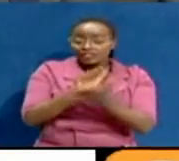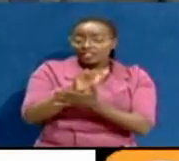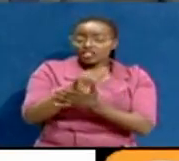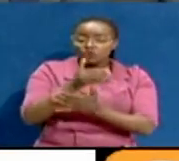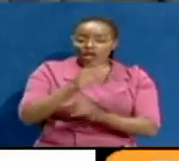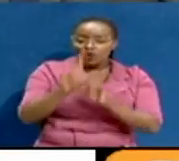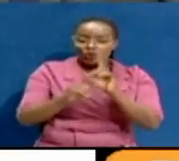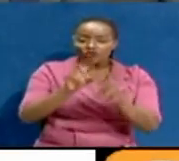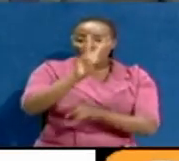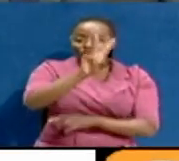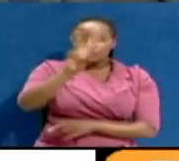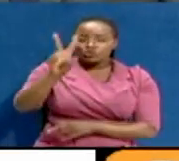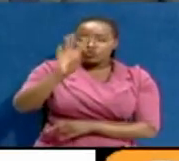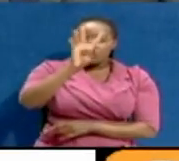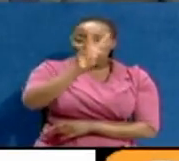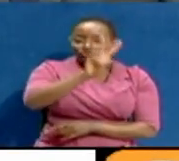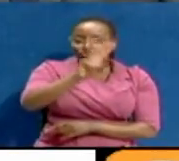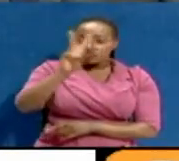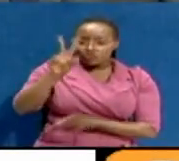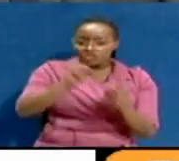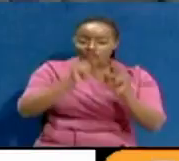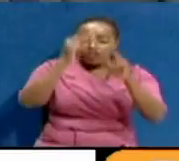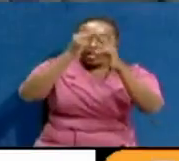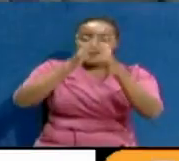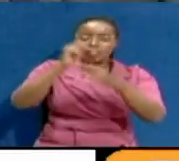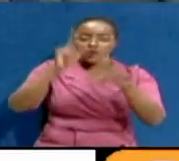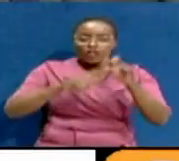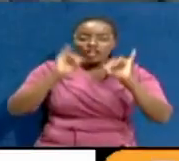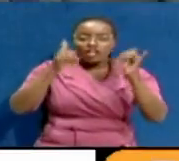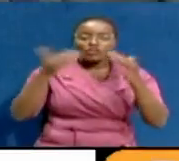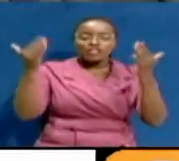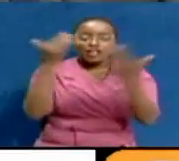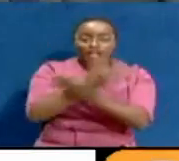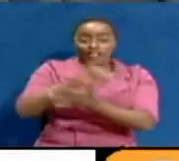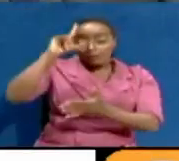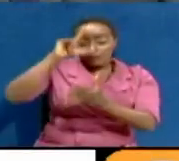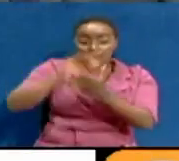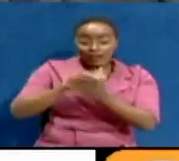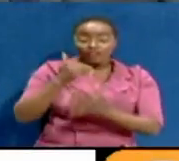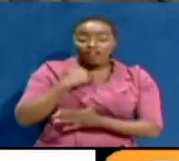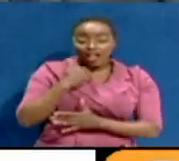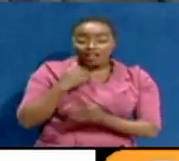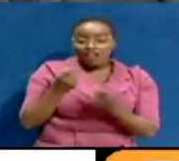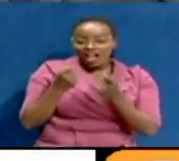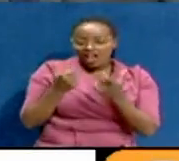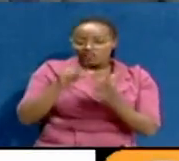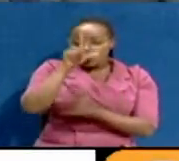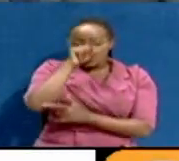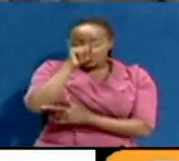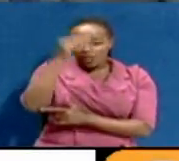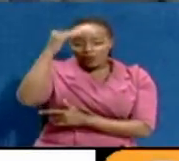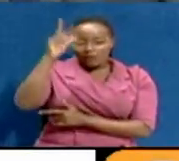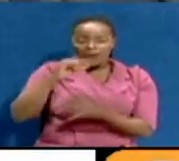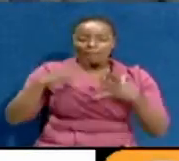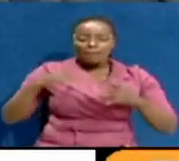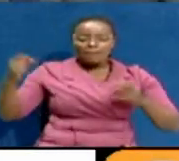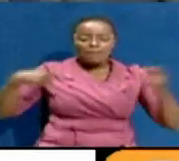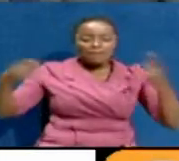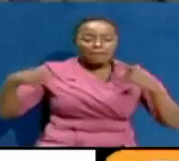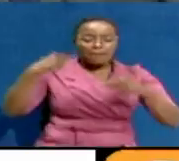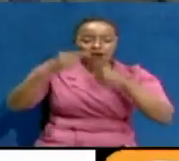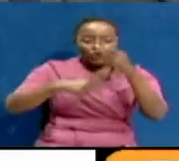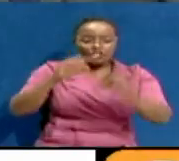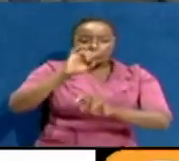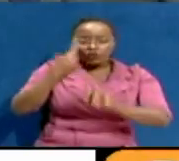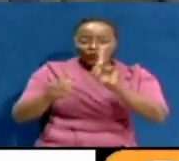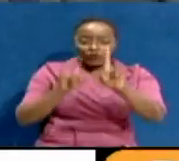questions. 22422 is the SMS line, and the hashtag is NEWSNIGHT. I believe we actually have a few tweets. I know some of you are already sending in